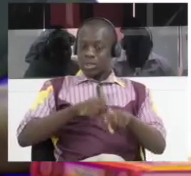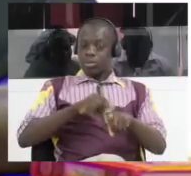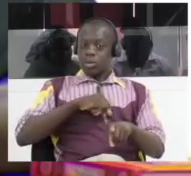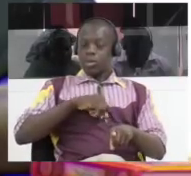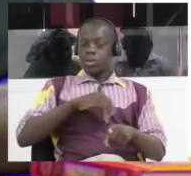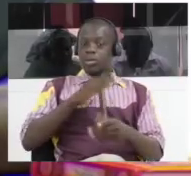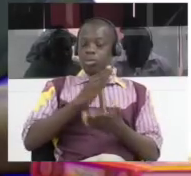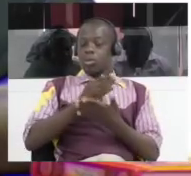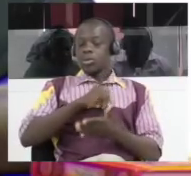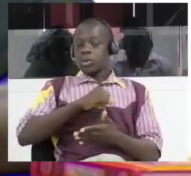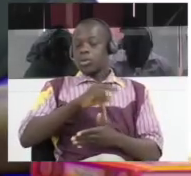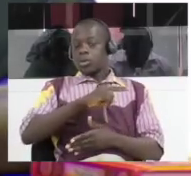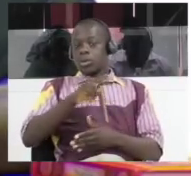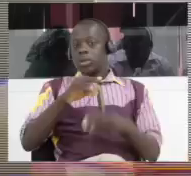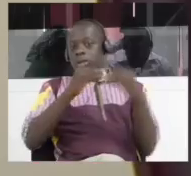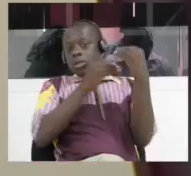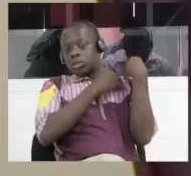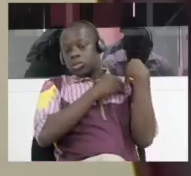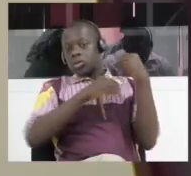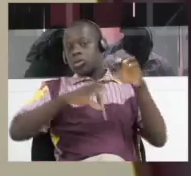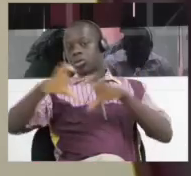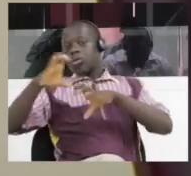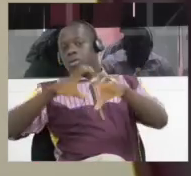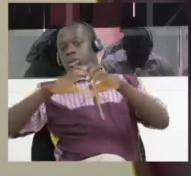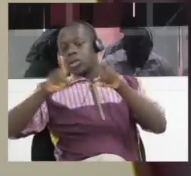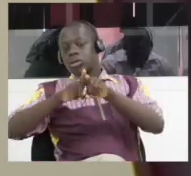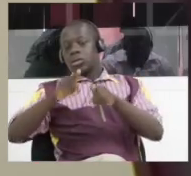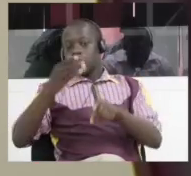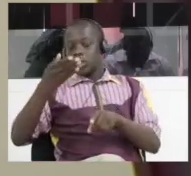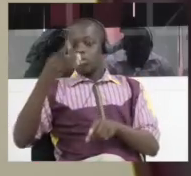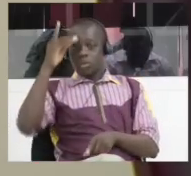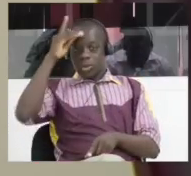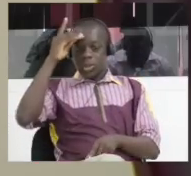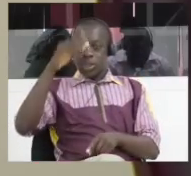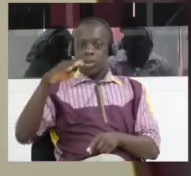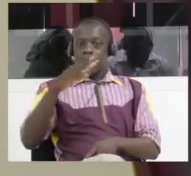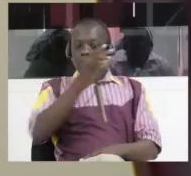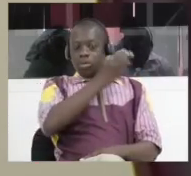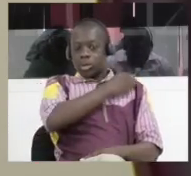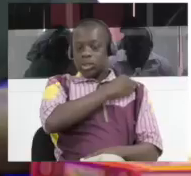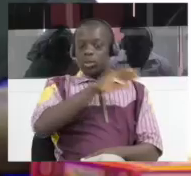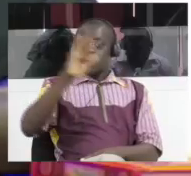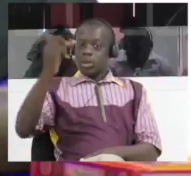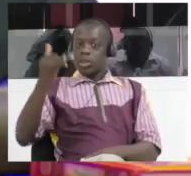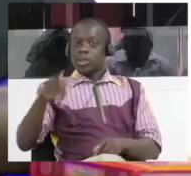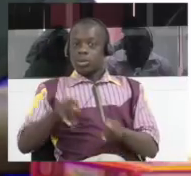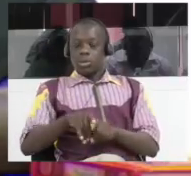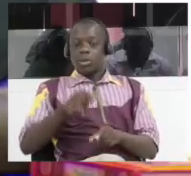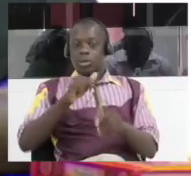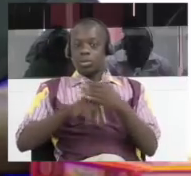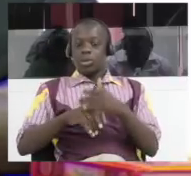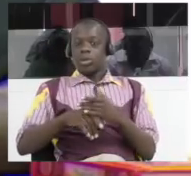career was I directly responsible to communicate to the then political masters. But yes, our inputs